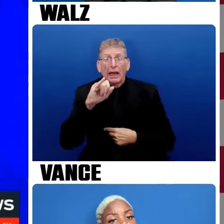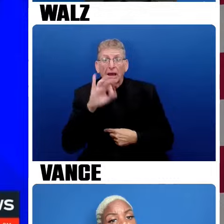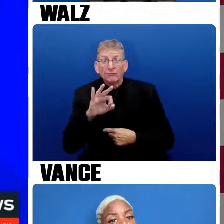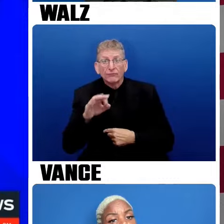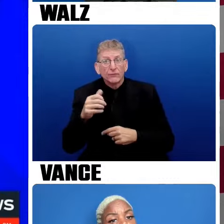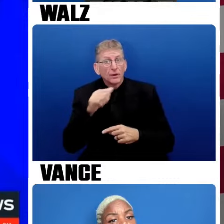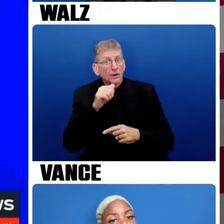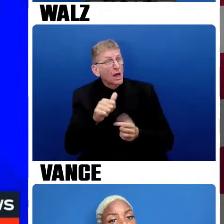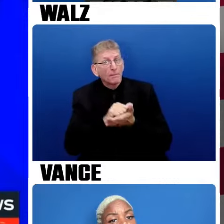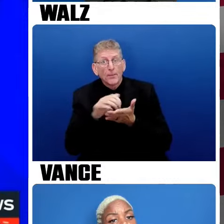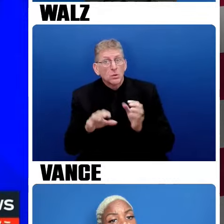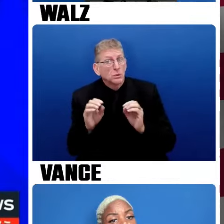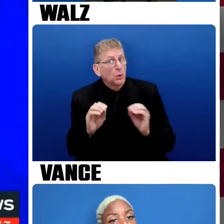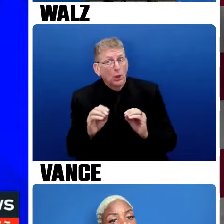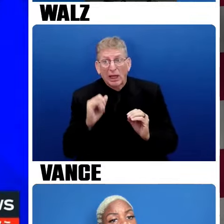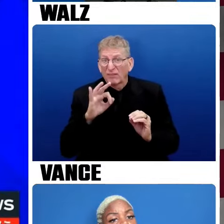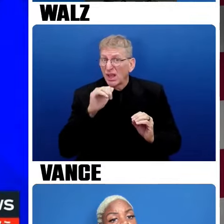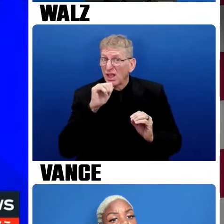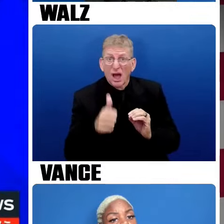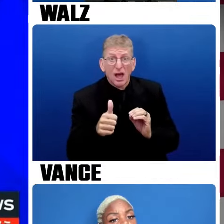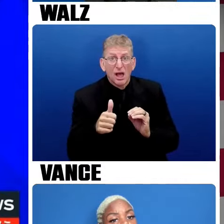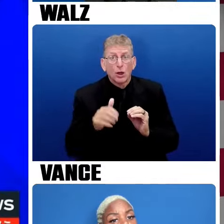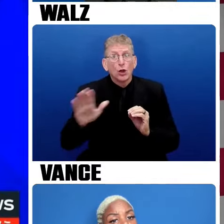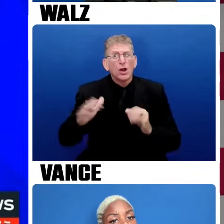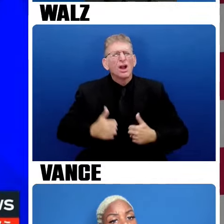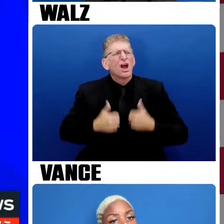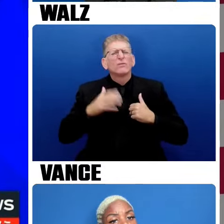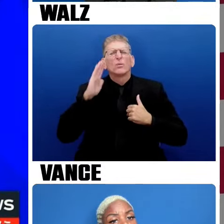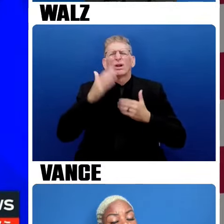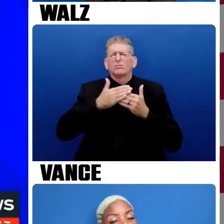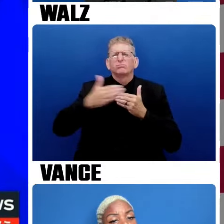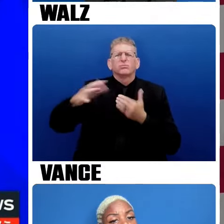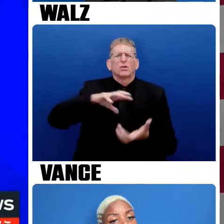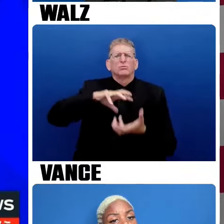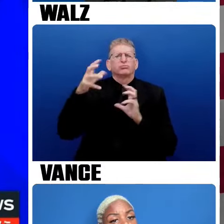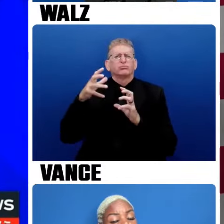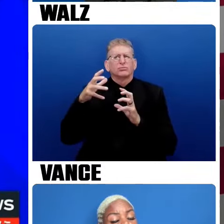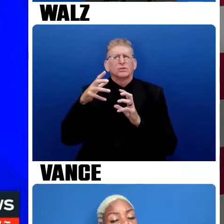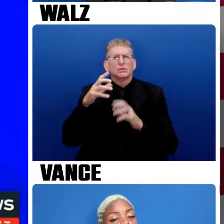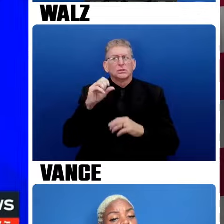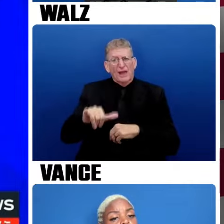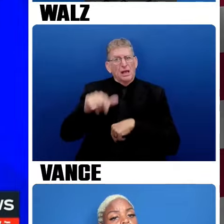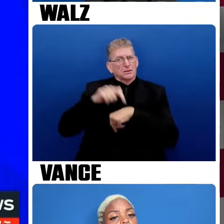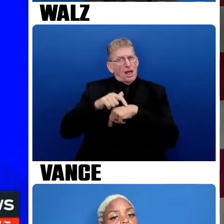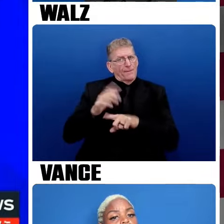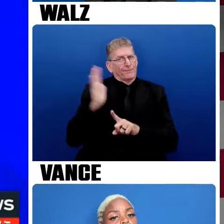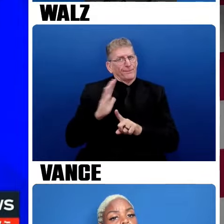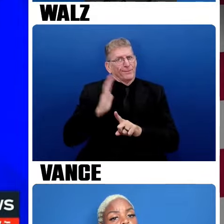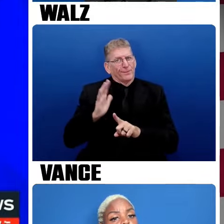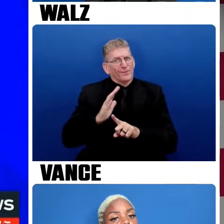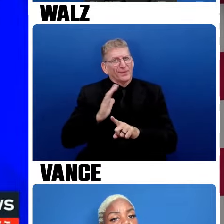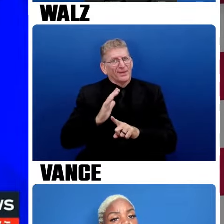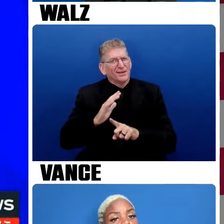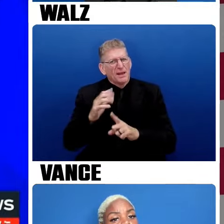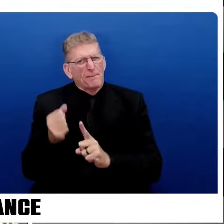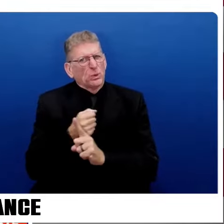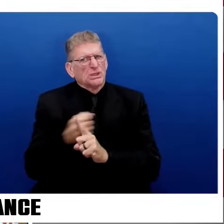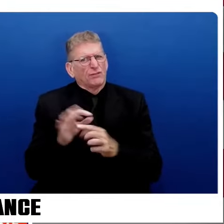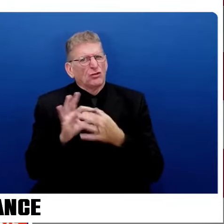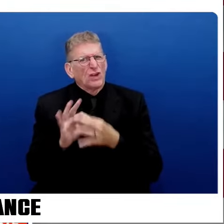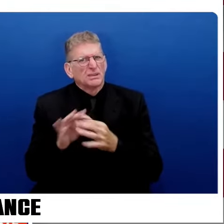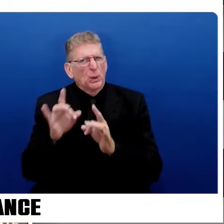life because she was in an abusive relationship. And I think that what I take from that as a Republican who proudly wants to protect innocent